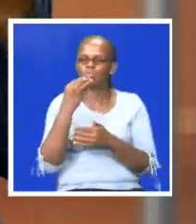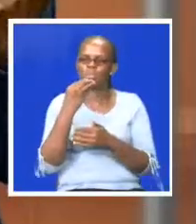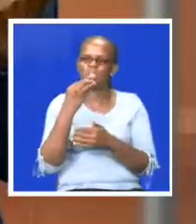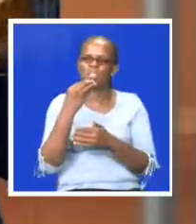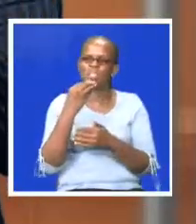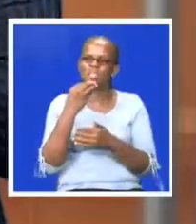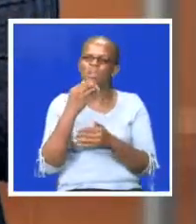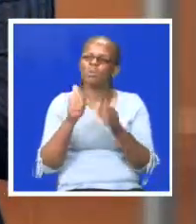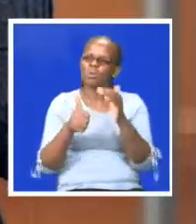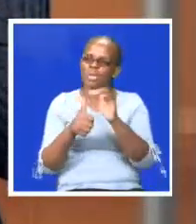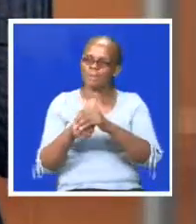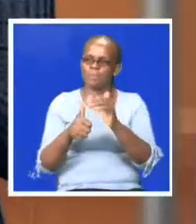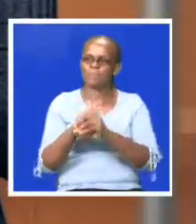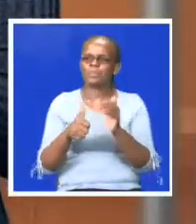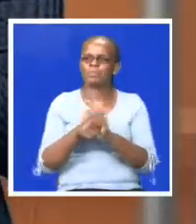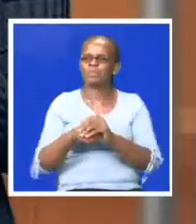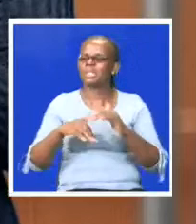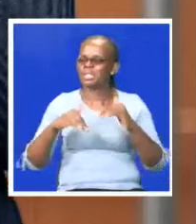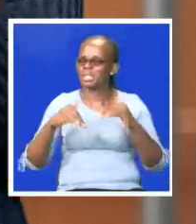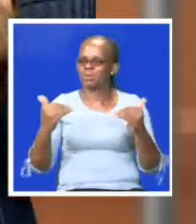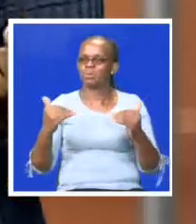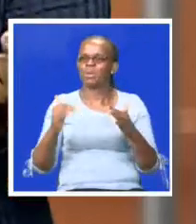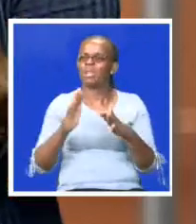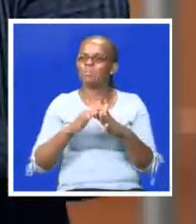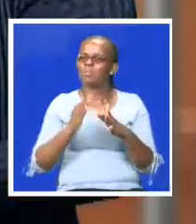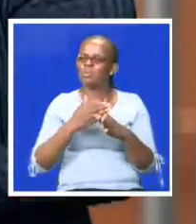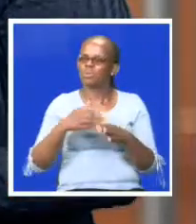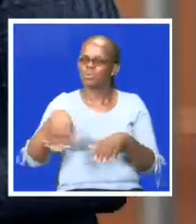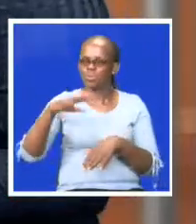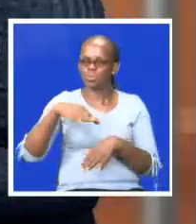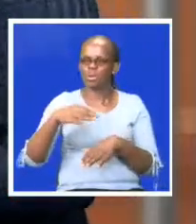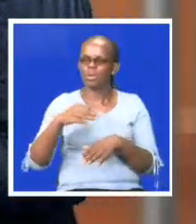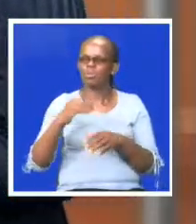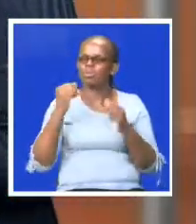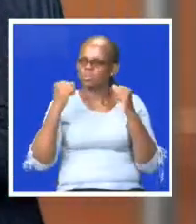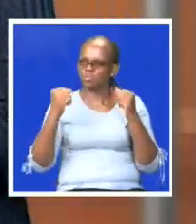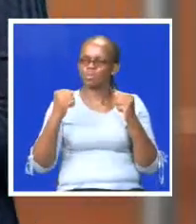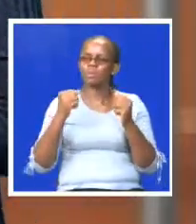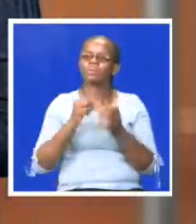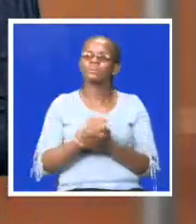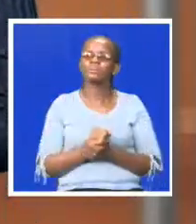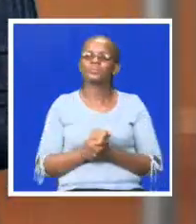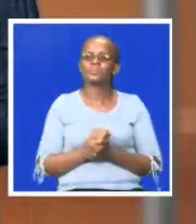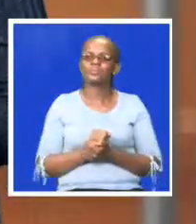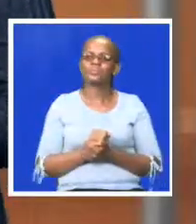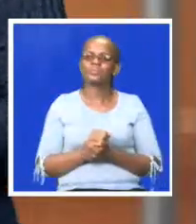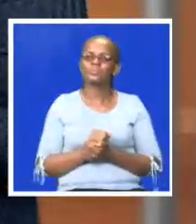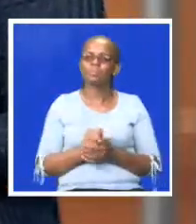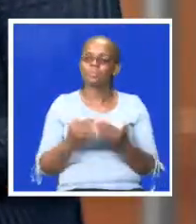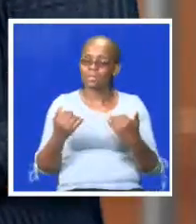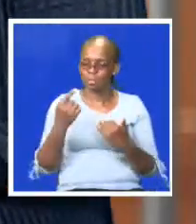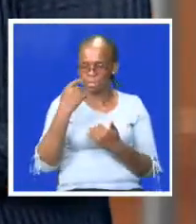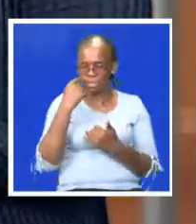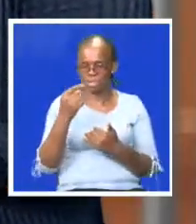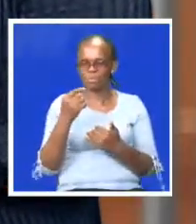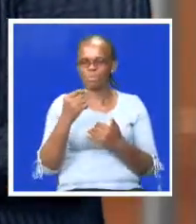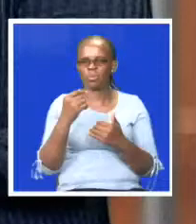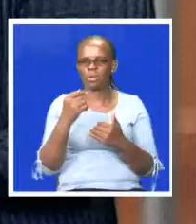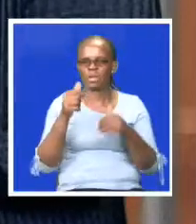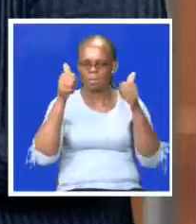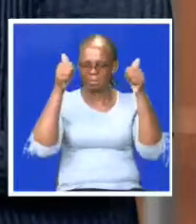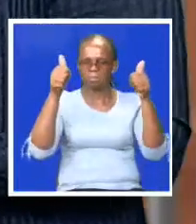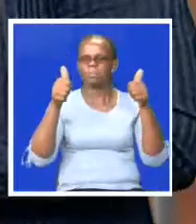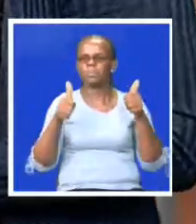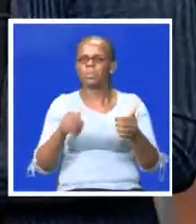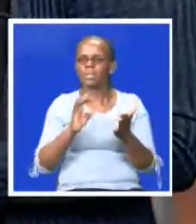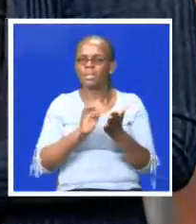be strong, helps our teeth to be strong. So let us look at this chart here. I've got